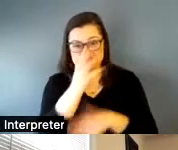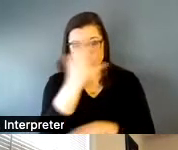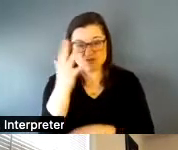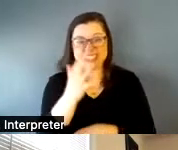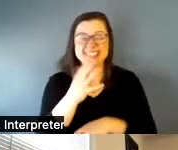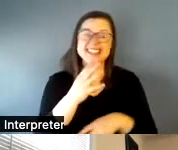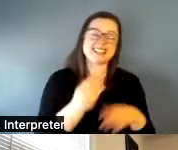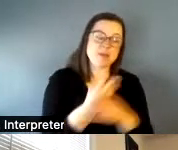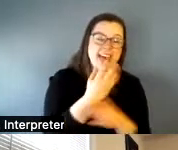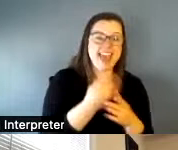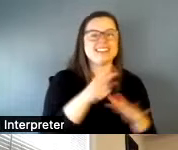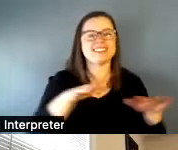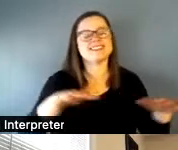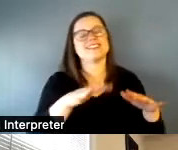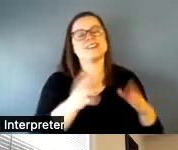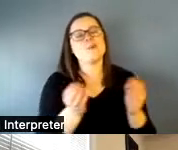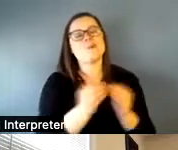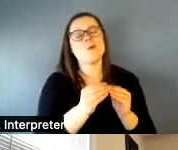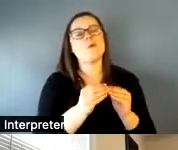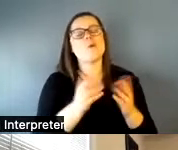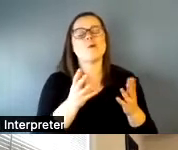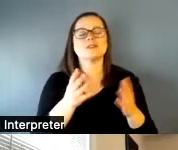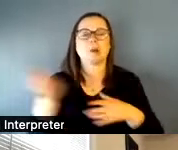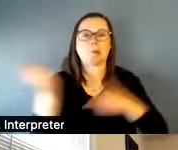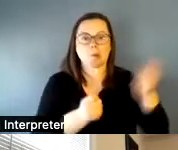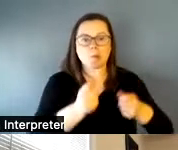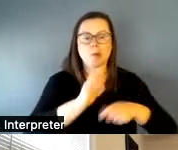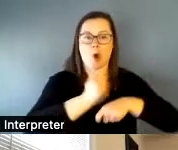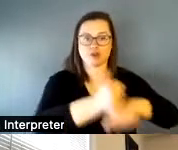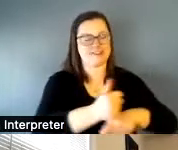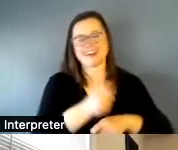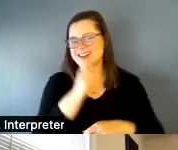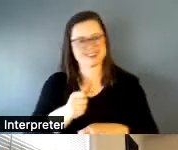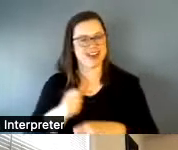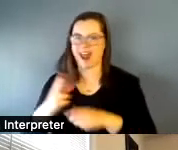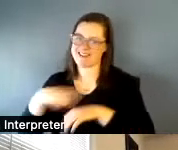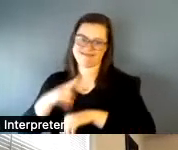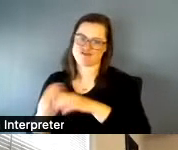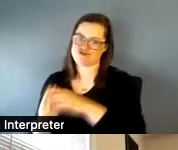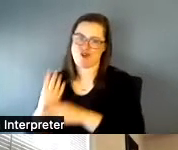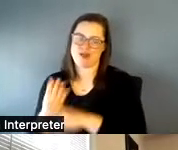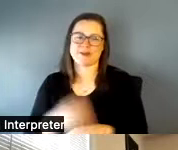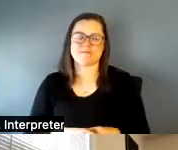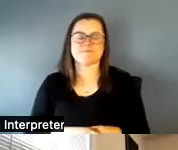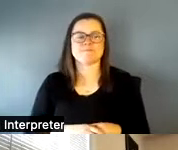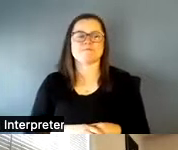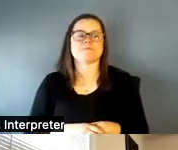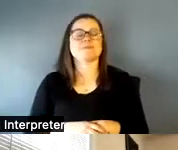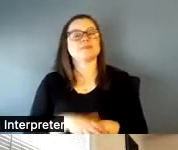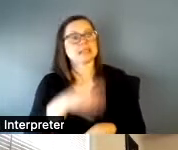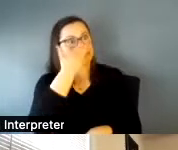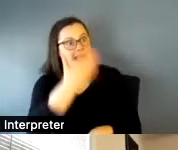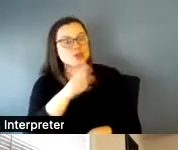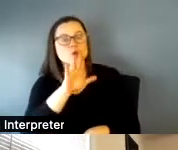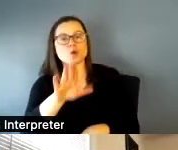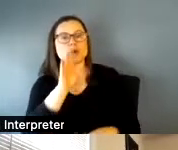as the buildings that surround them. Great, thank you. Yeah, no, because the piece is actually really fascinating, and it comes at